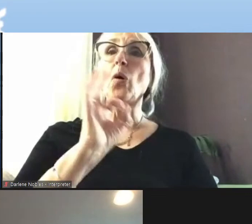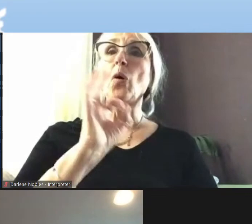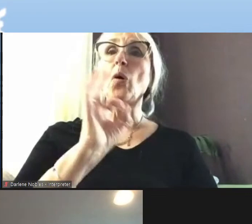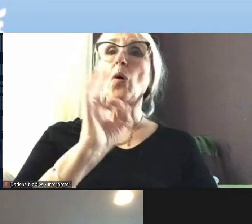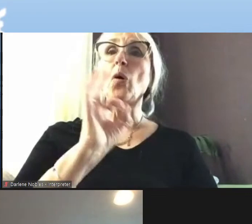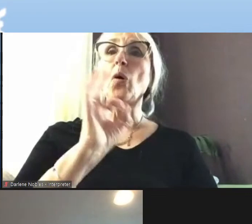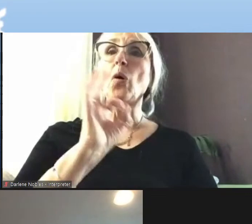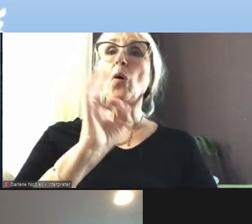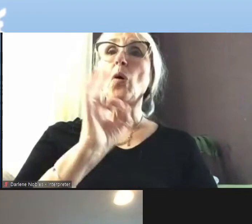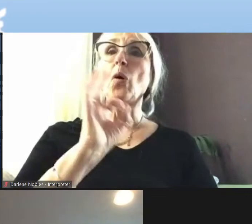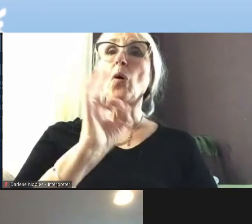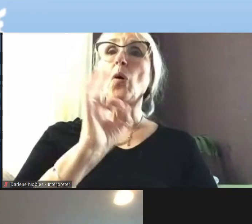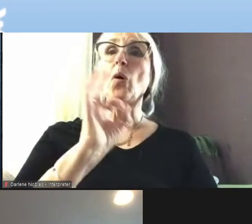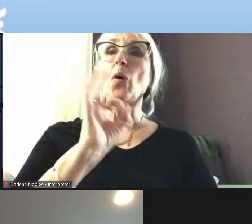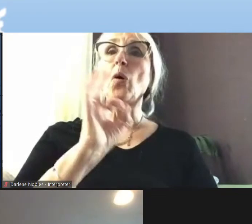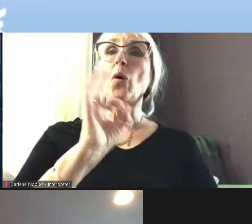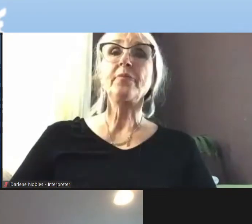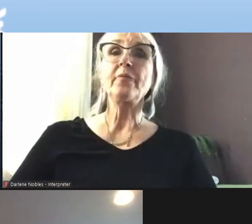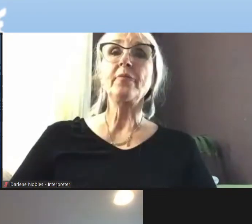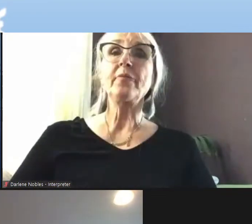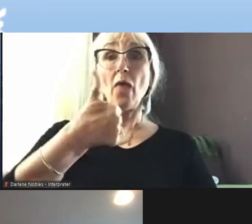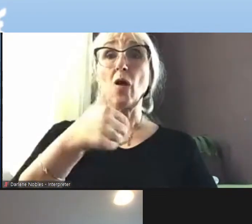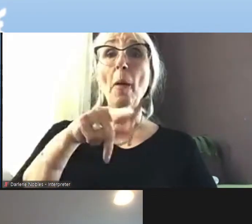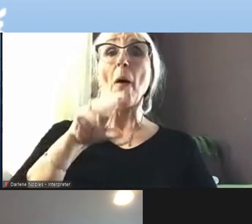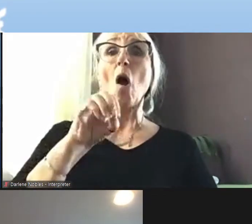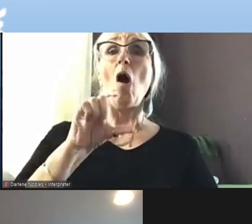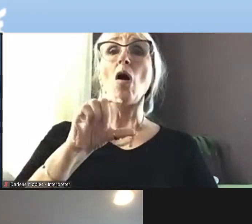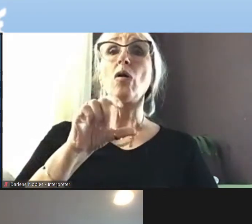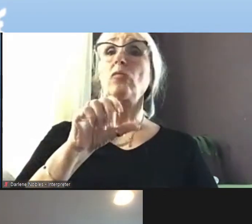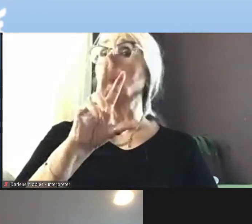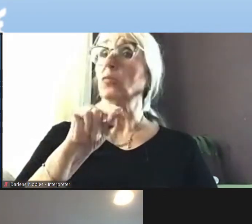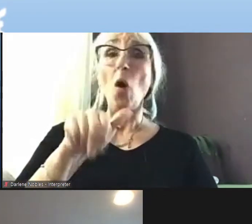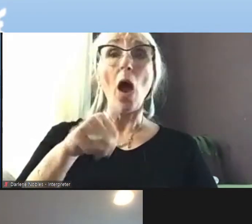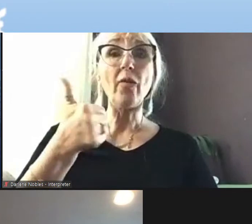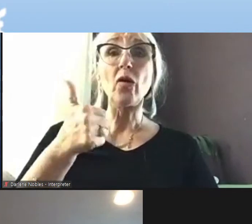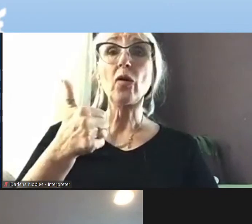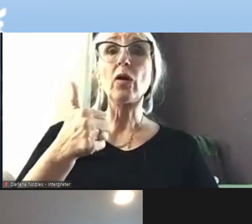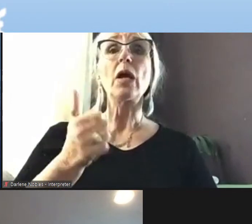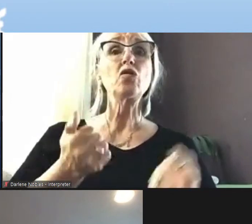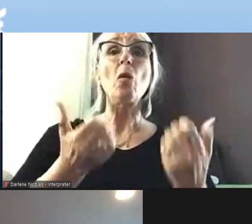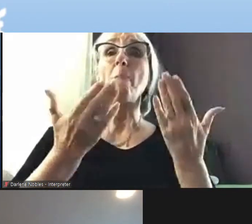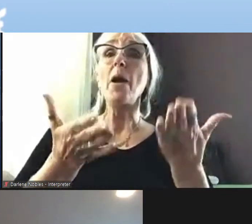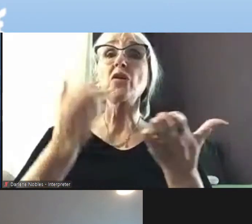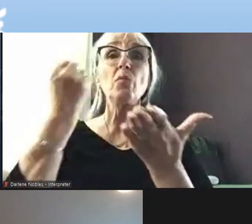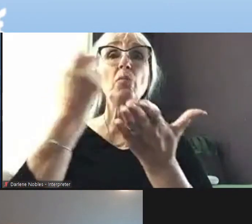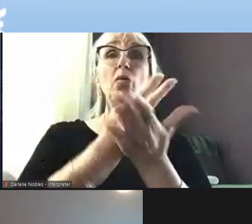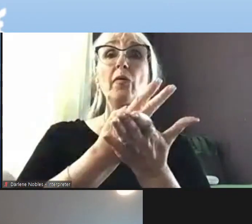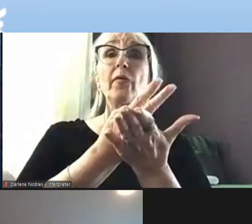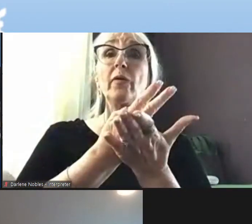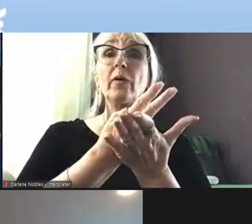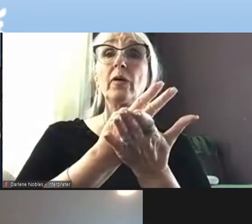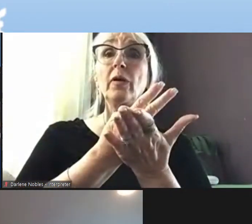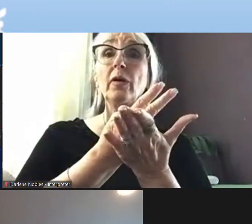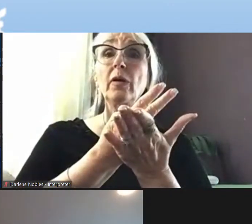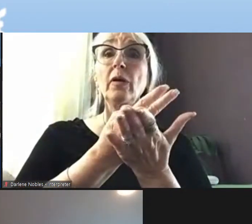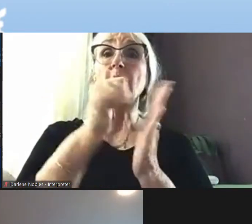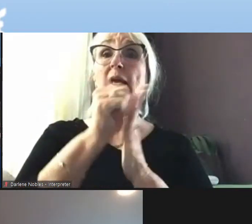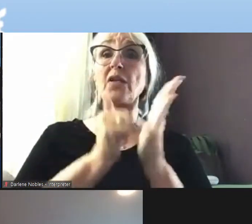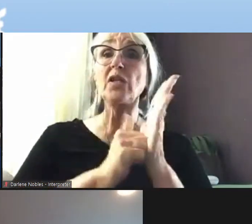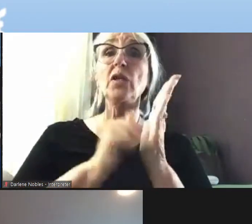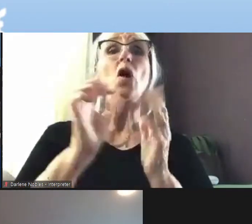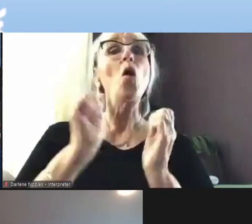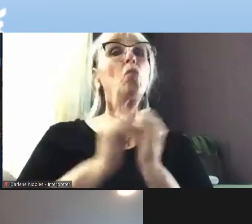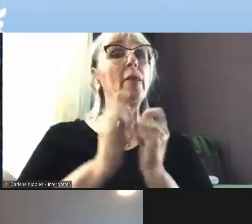Is there any other pulls? If there's no other pulls, is there a motion to approve the consent agenda with the exception of those